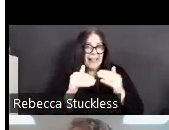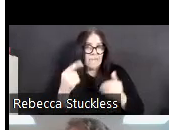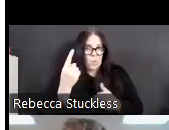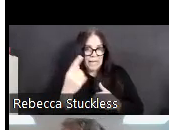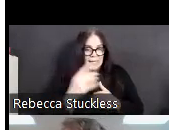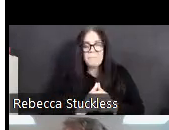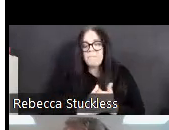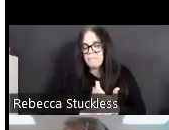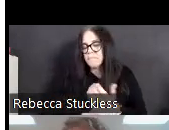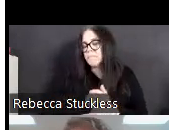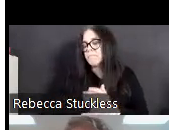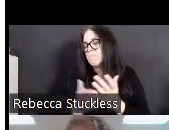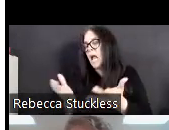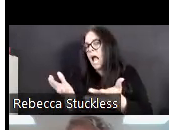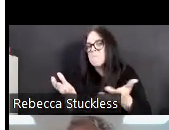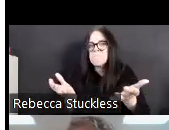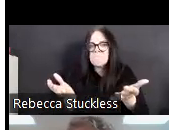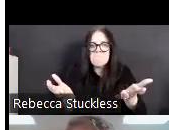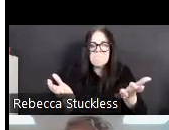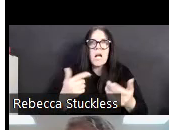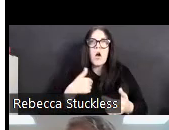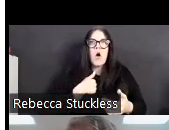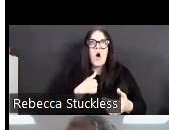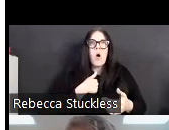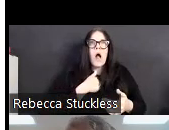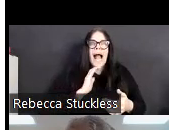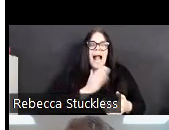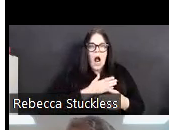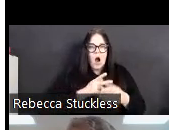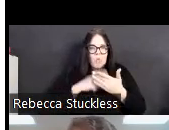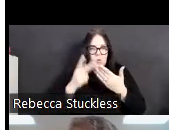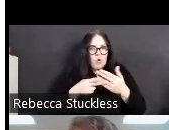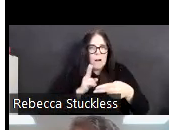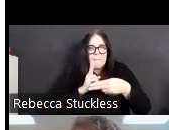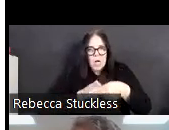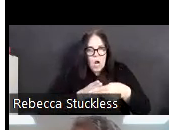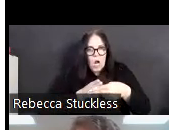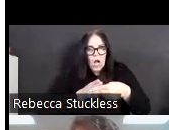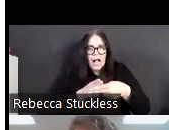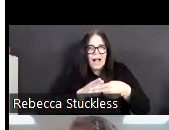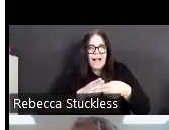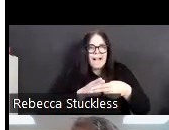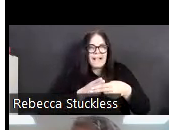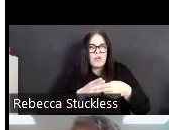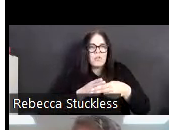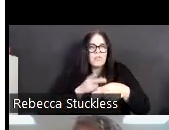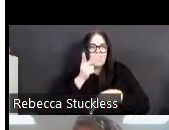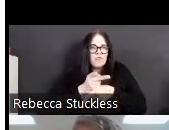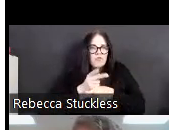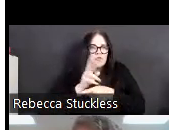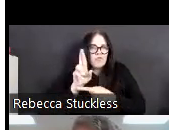we run it's called a retention program. We still use level 1 referrals in our